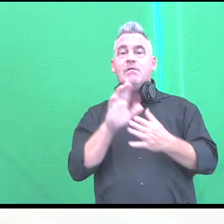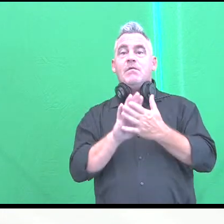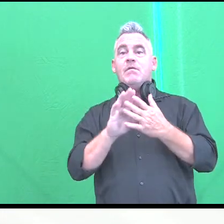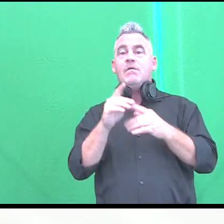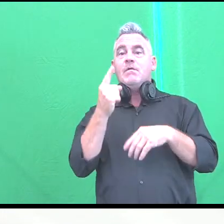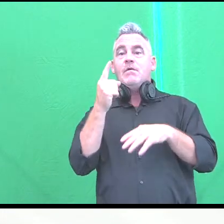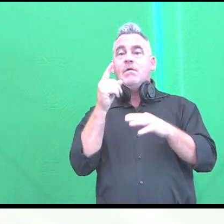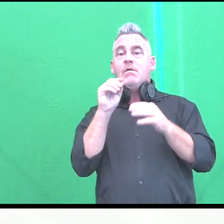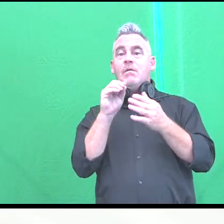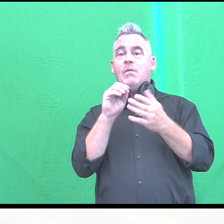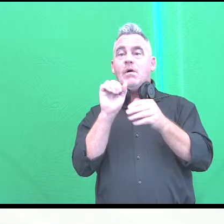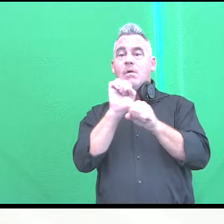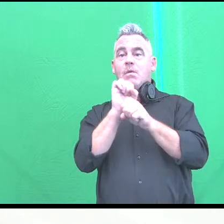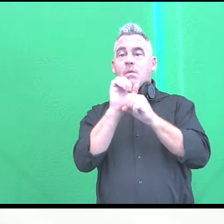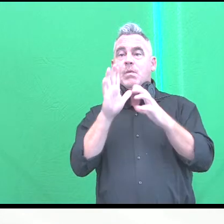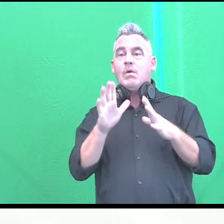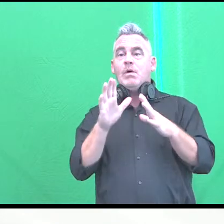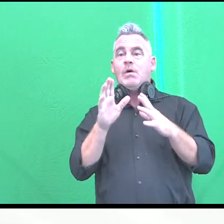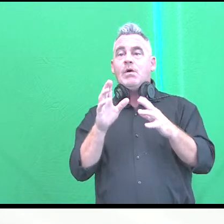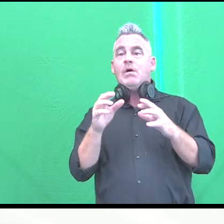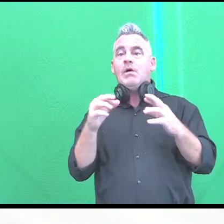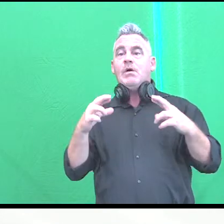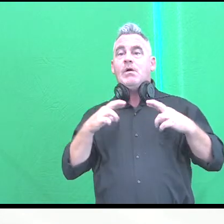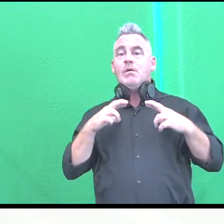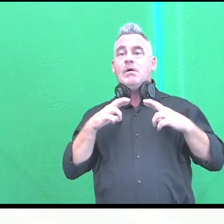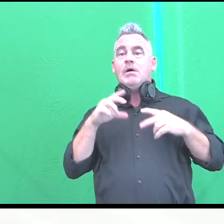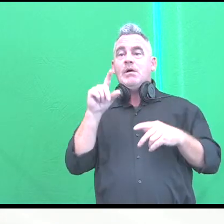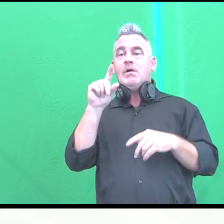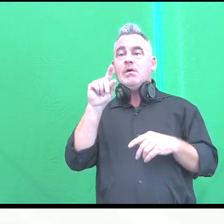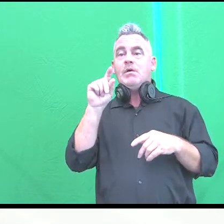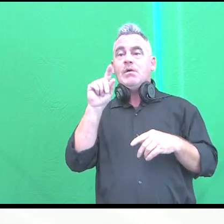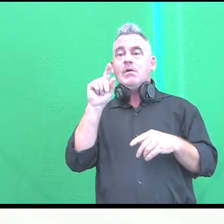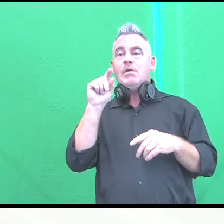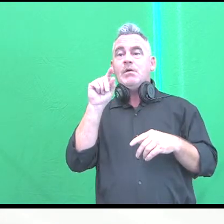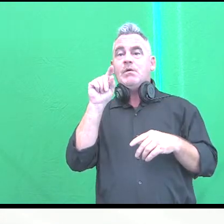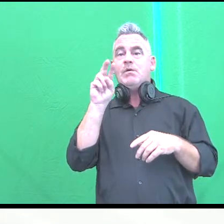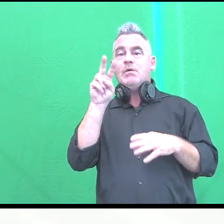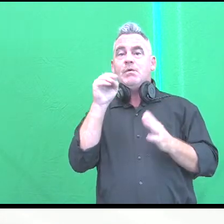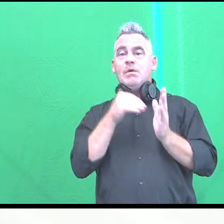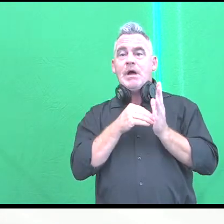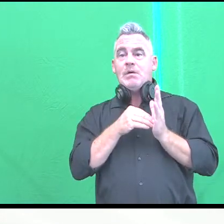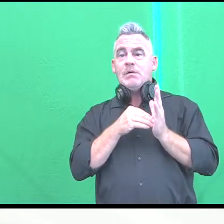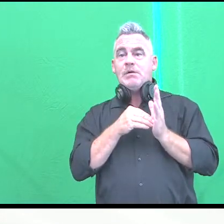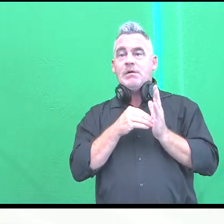for 20 years, retiring in 2000 from Della Lindley Elementary.